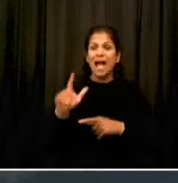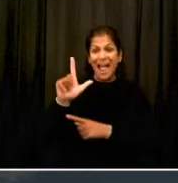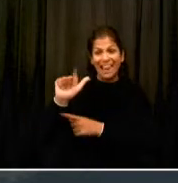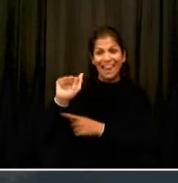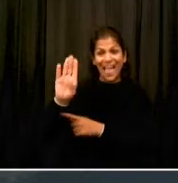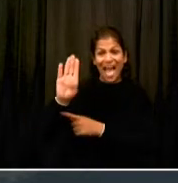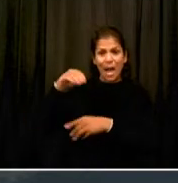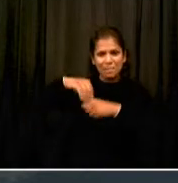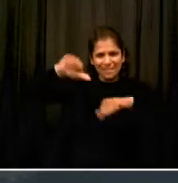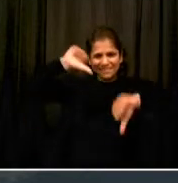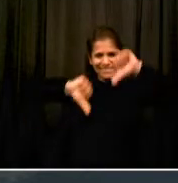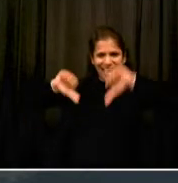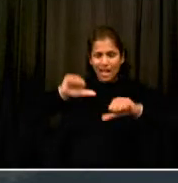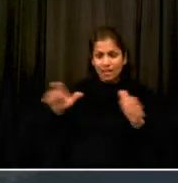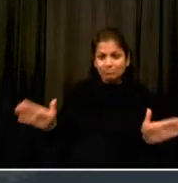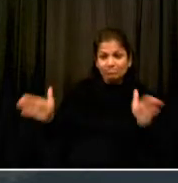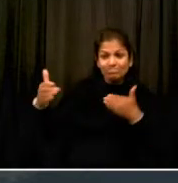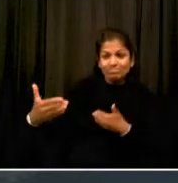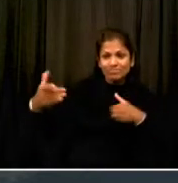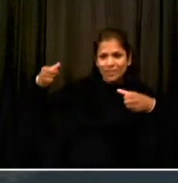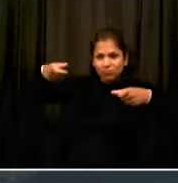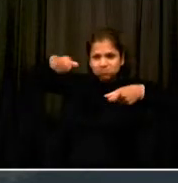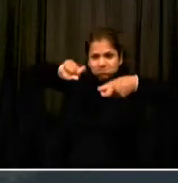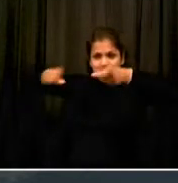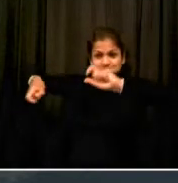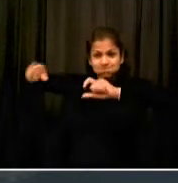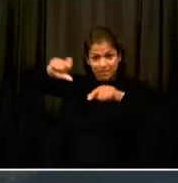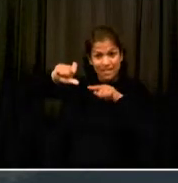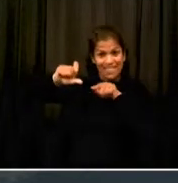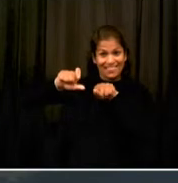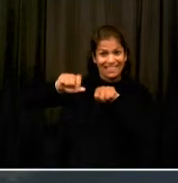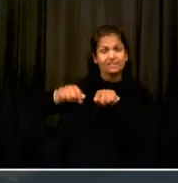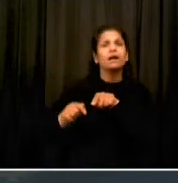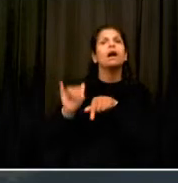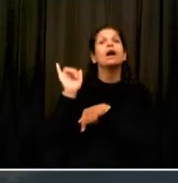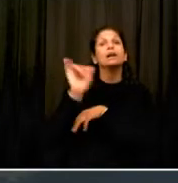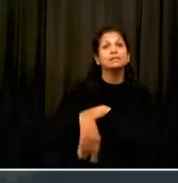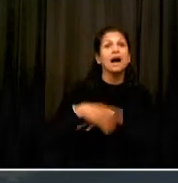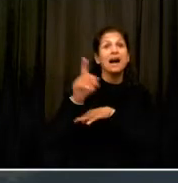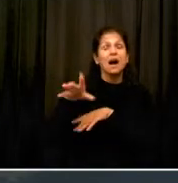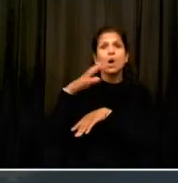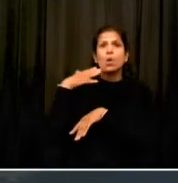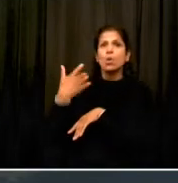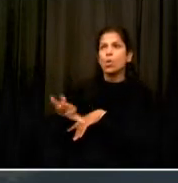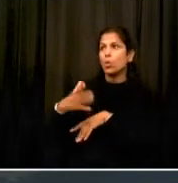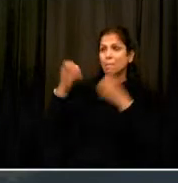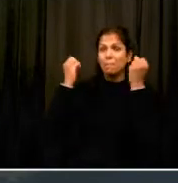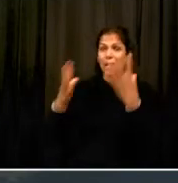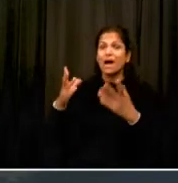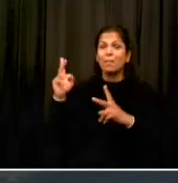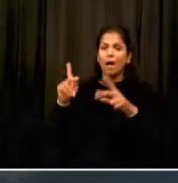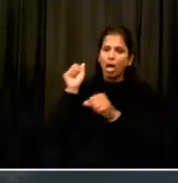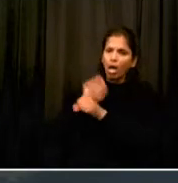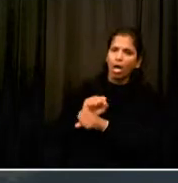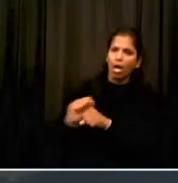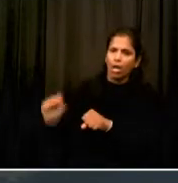horrifically seeing what we've felt and lived through in April in New York City. There are surges of